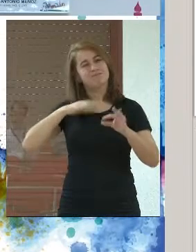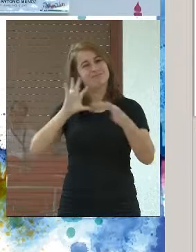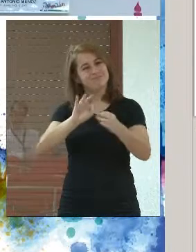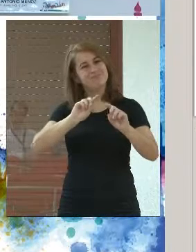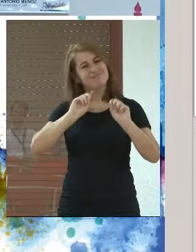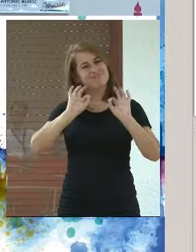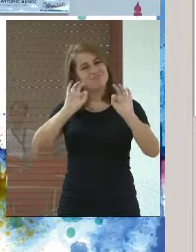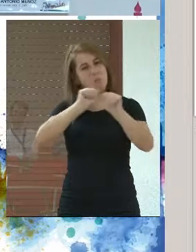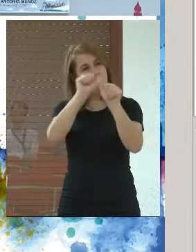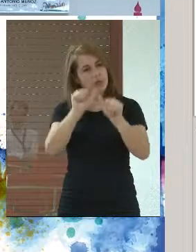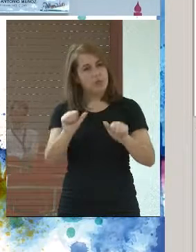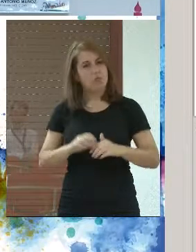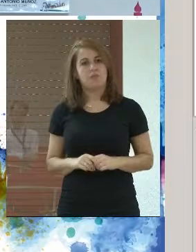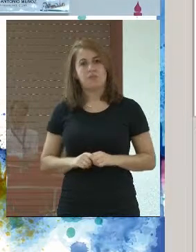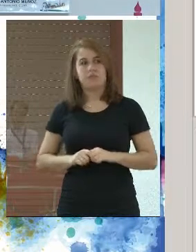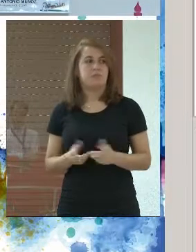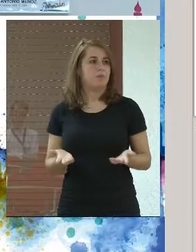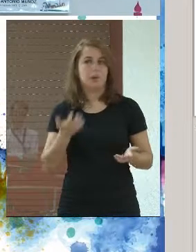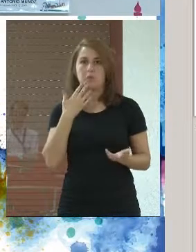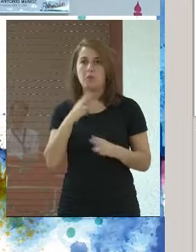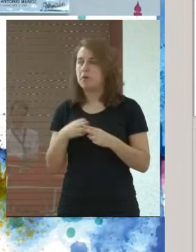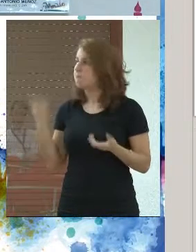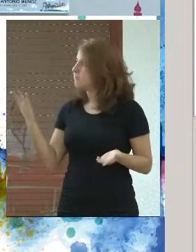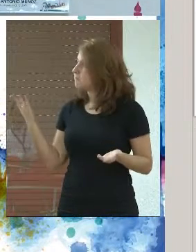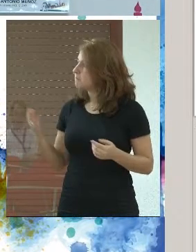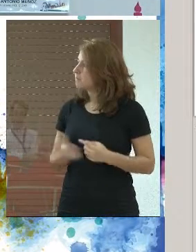exported to a modeling file.